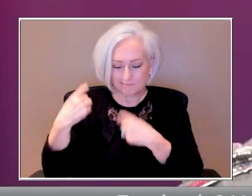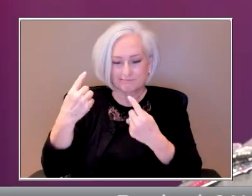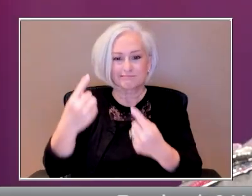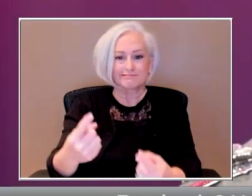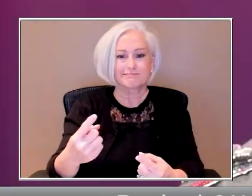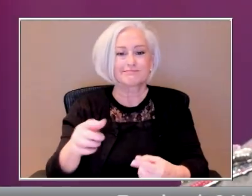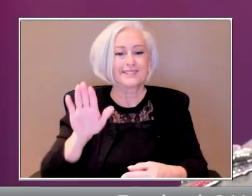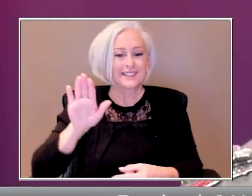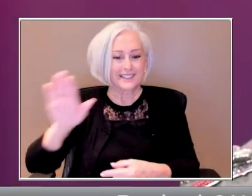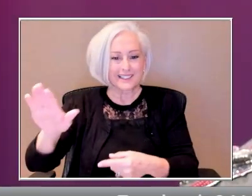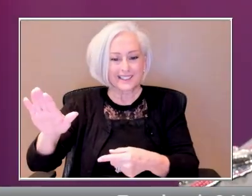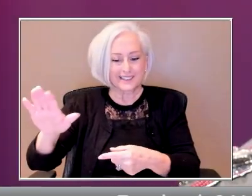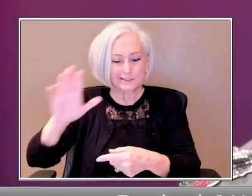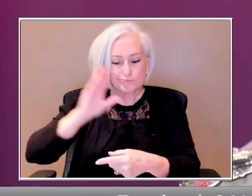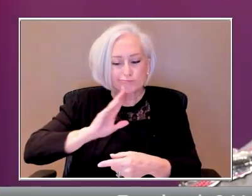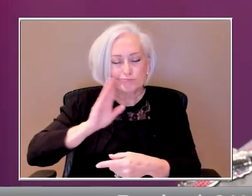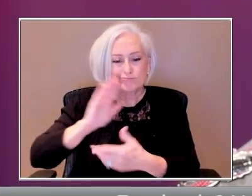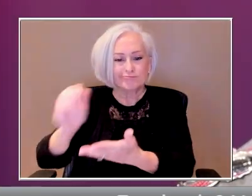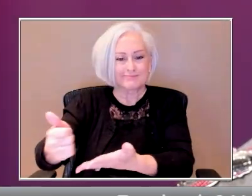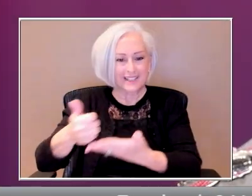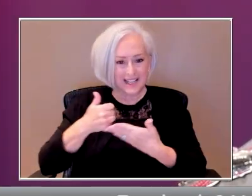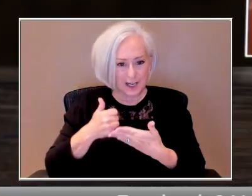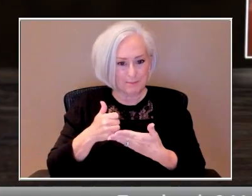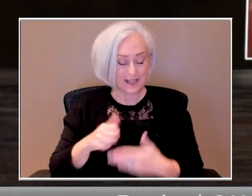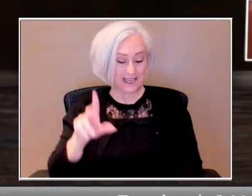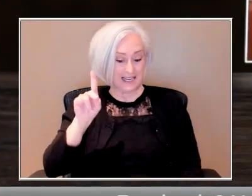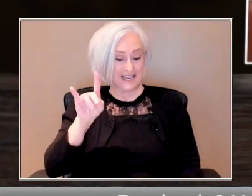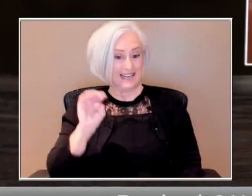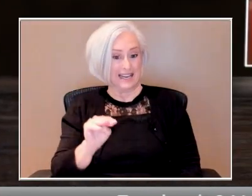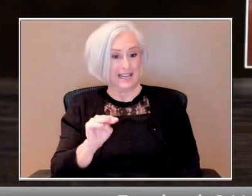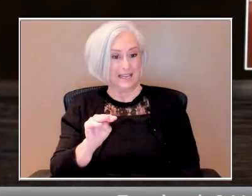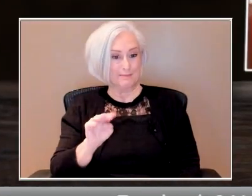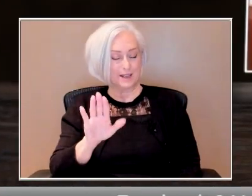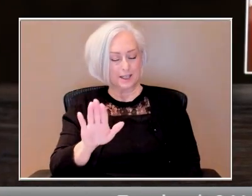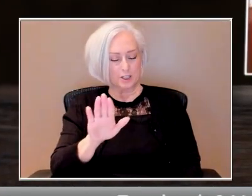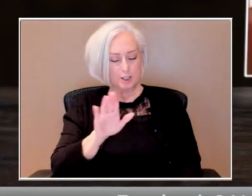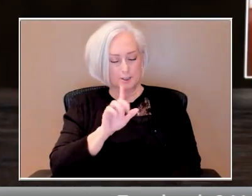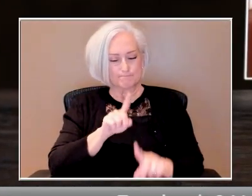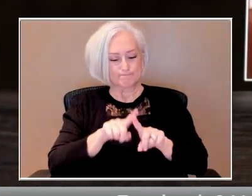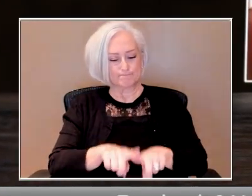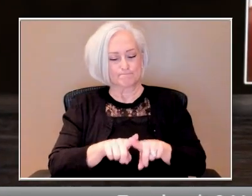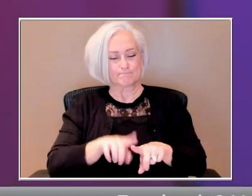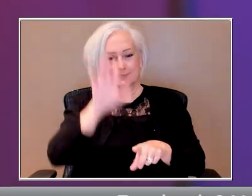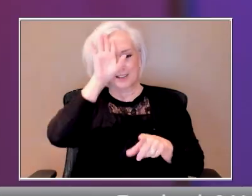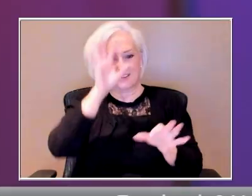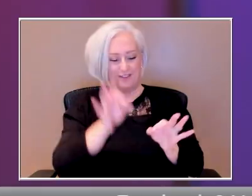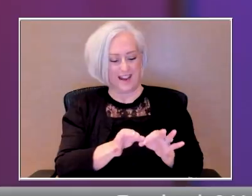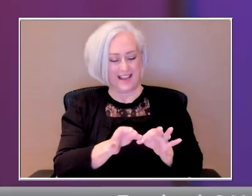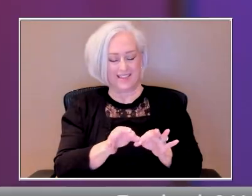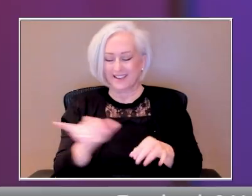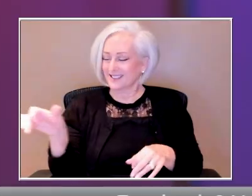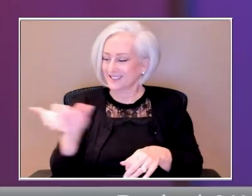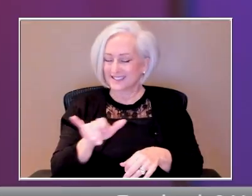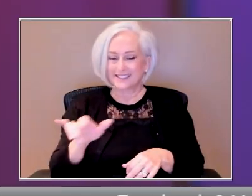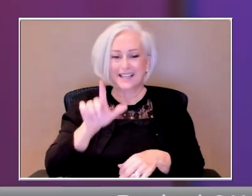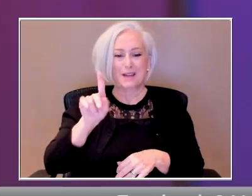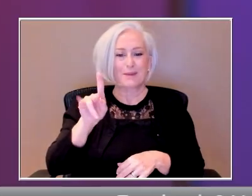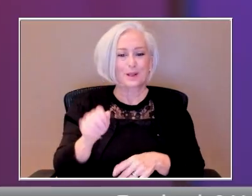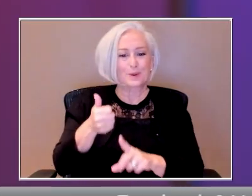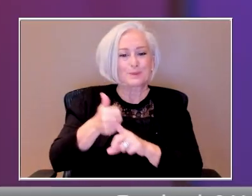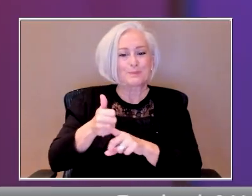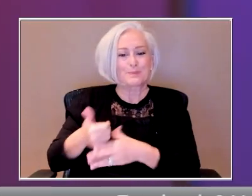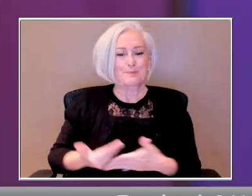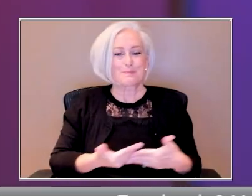lot. Kim is holding on to her faith that it'll work out, just like when Luke was a baby. What we're getting ready to experience